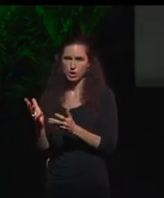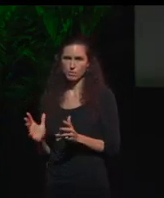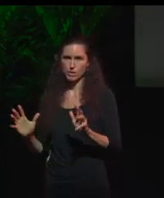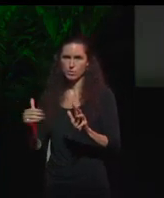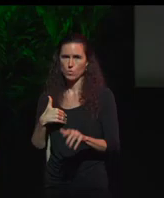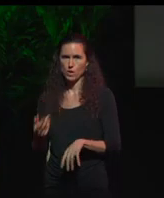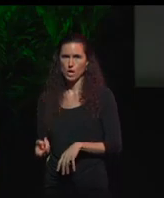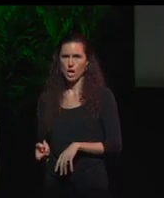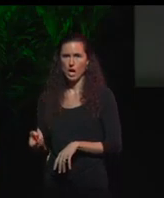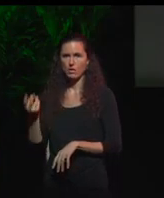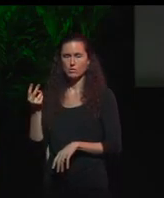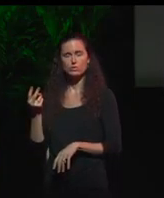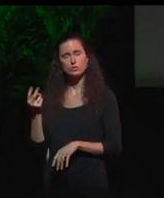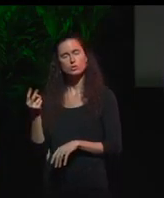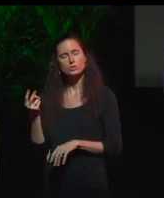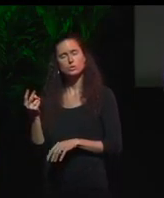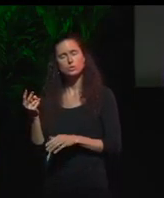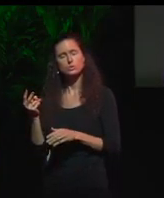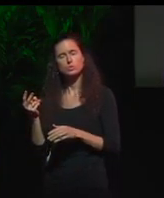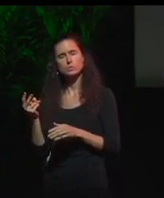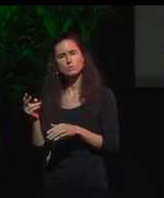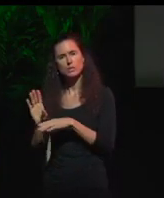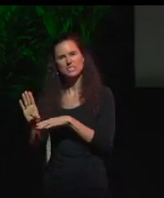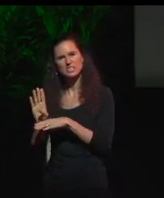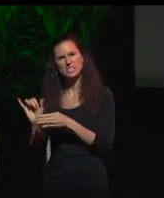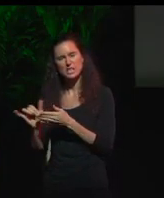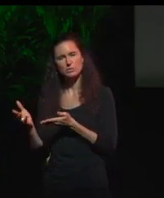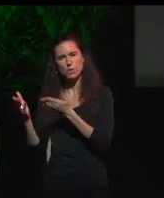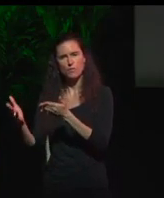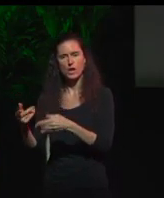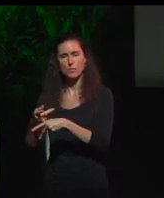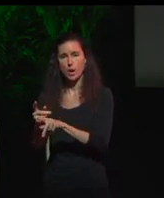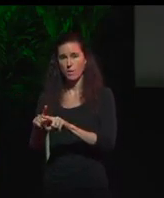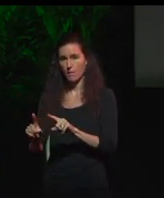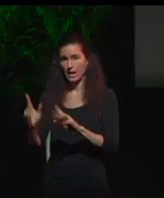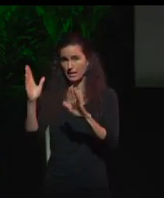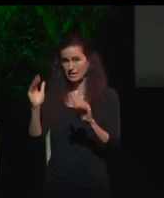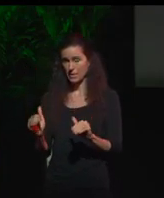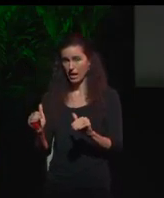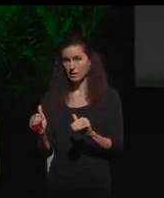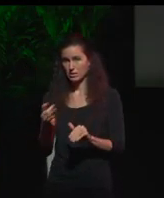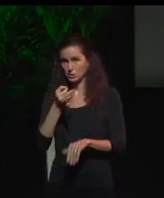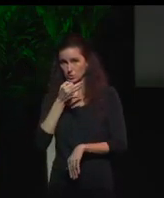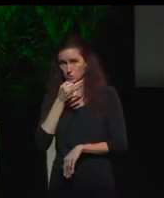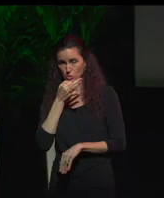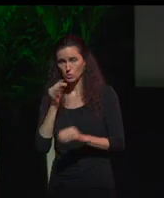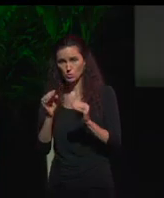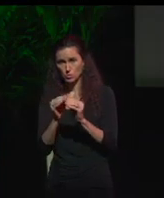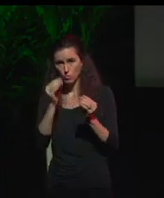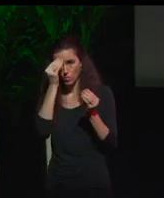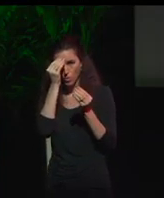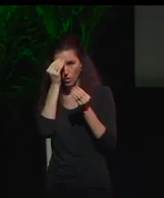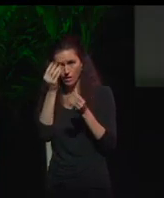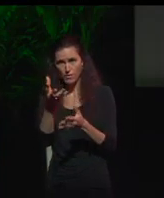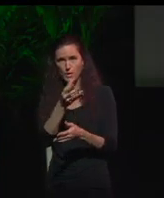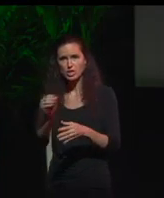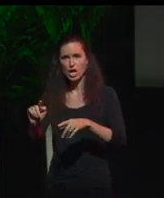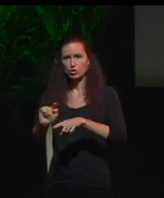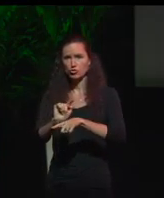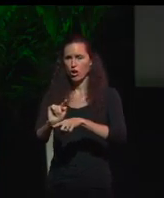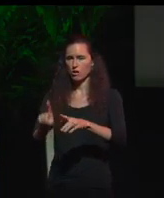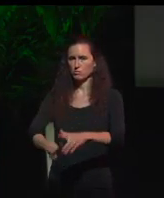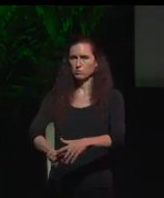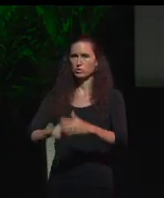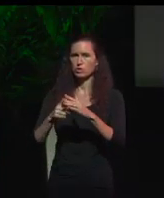have two vendors that are providing a product, but expect in the coming weeks updated information as well as training to